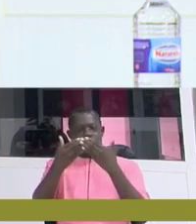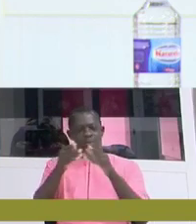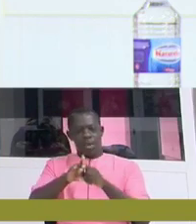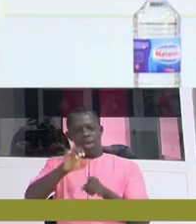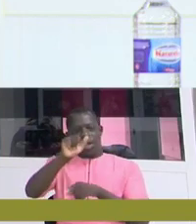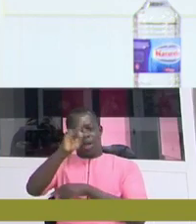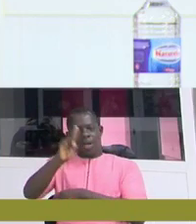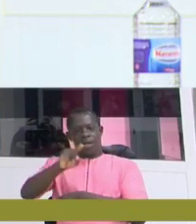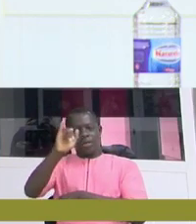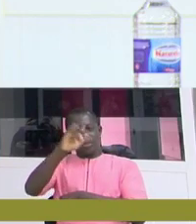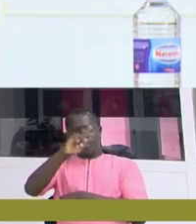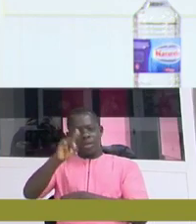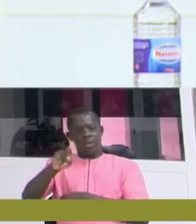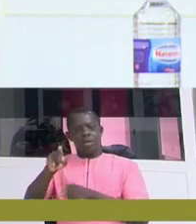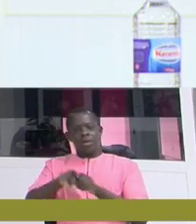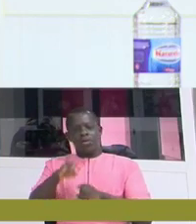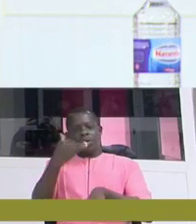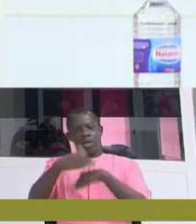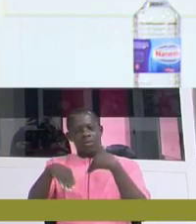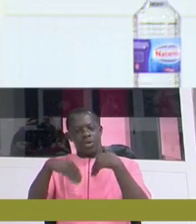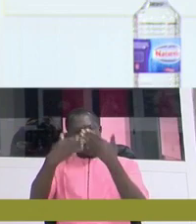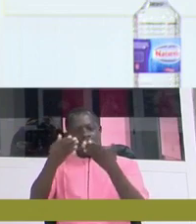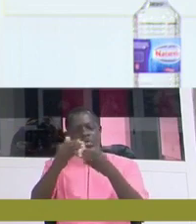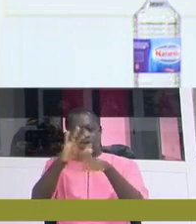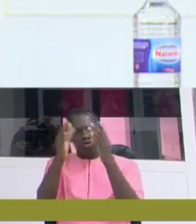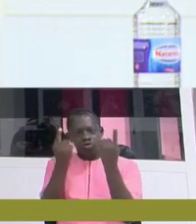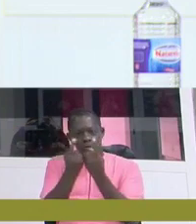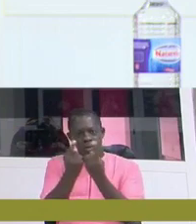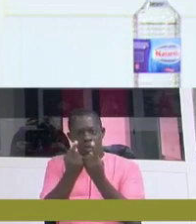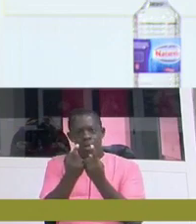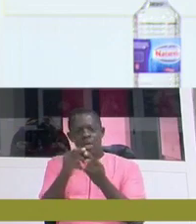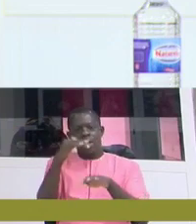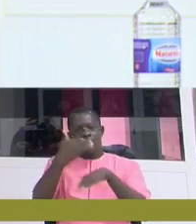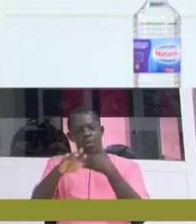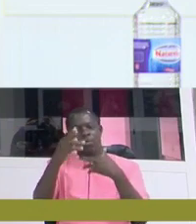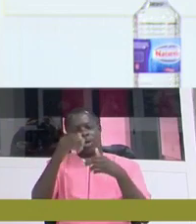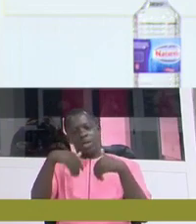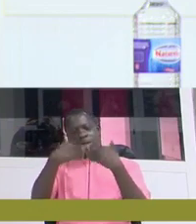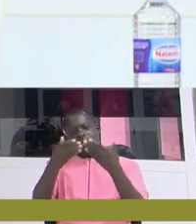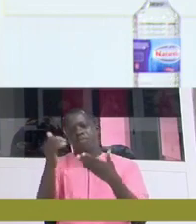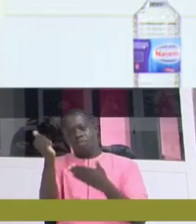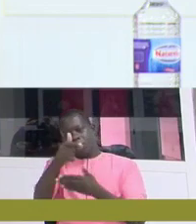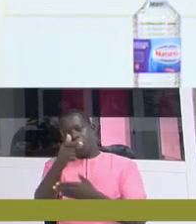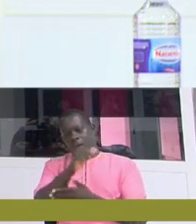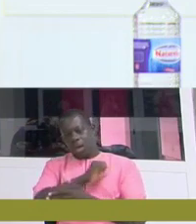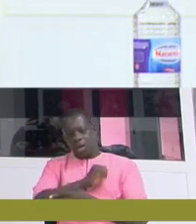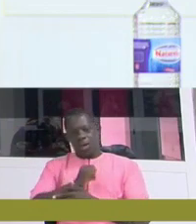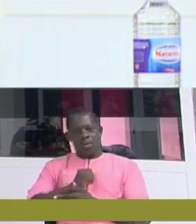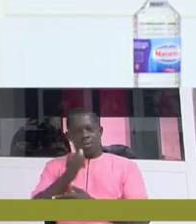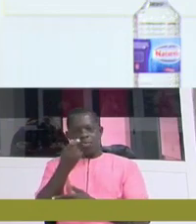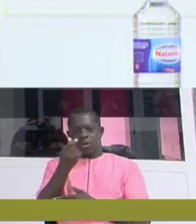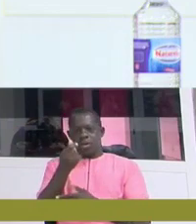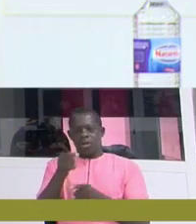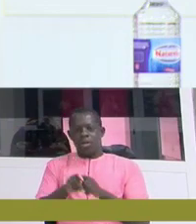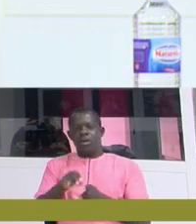said to him, Assis, we are not going to give you anything. And we are not ready to pay our money. He